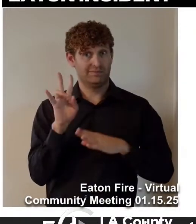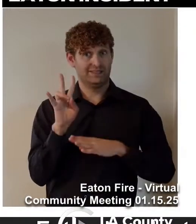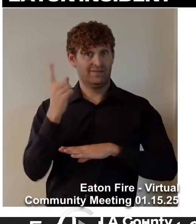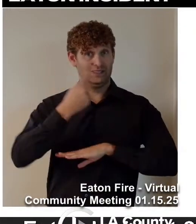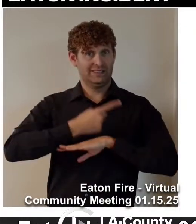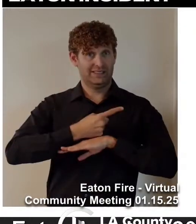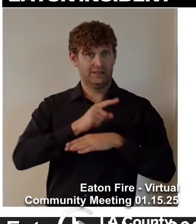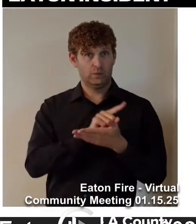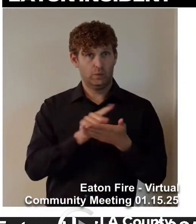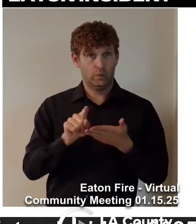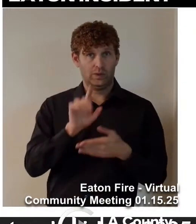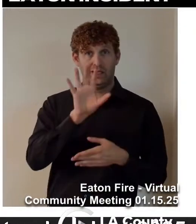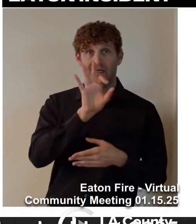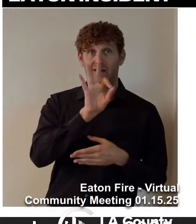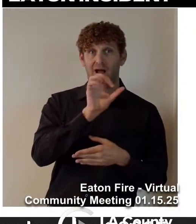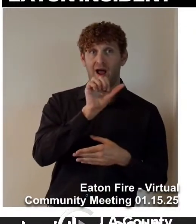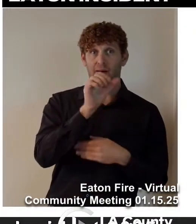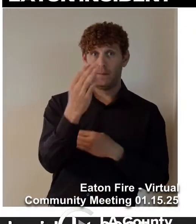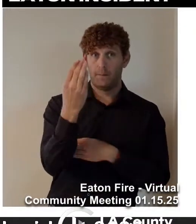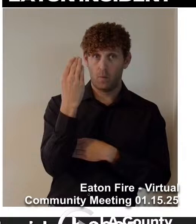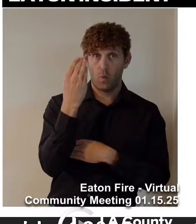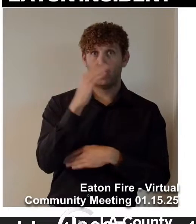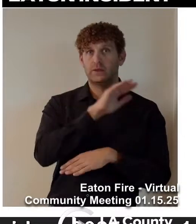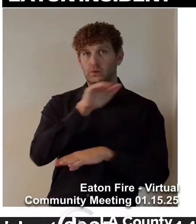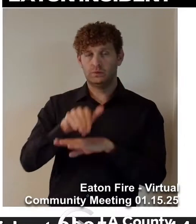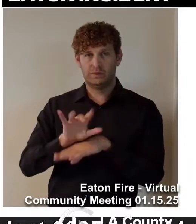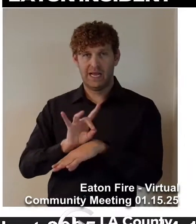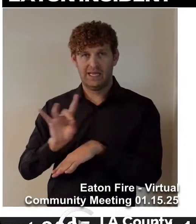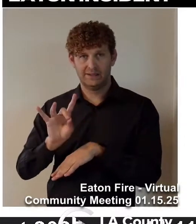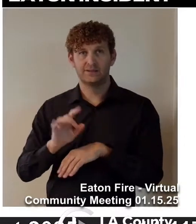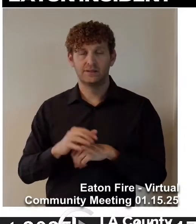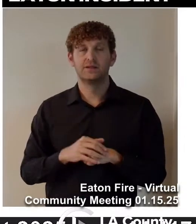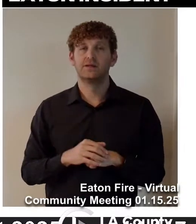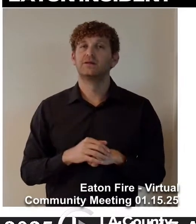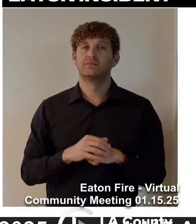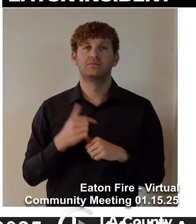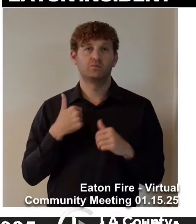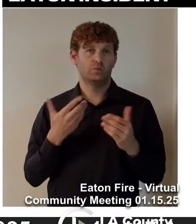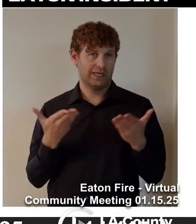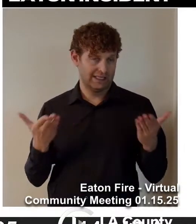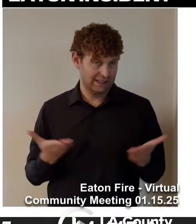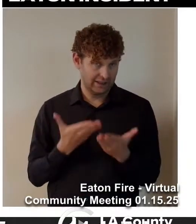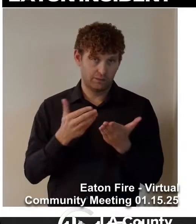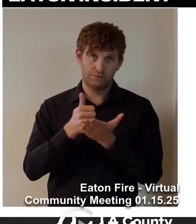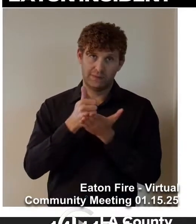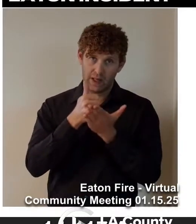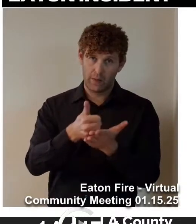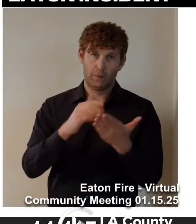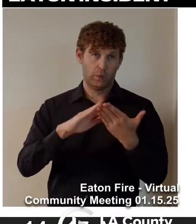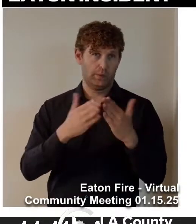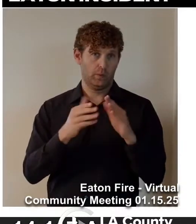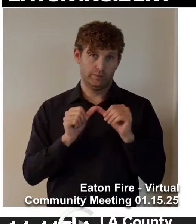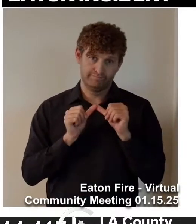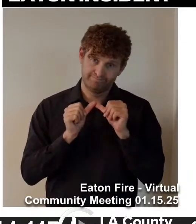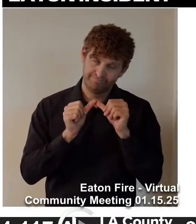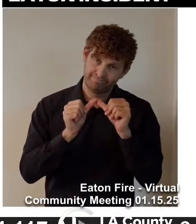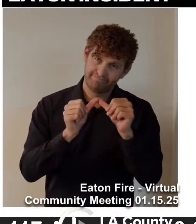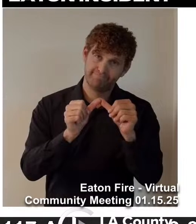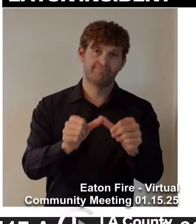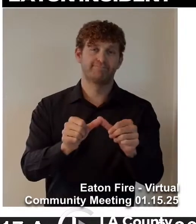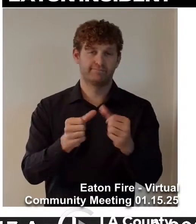9 a.m. until 8 p.m. and we are going to be here to help this community as long as it takes.